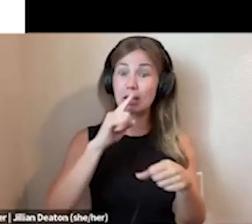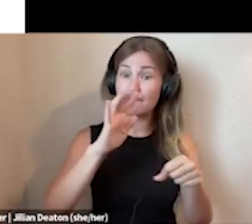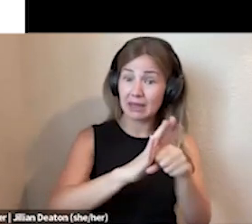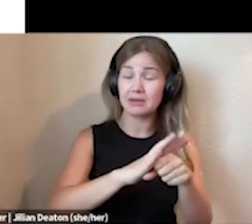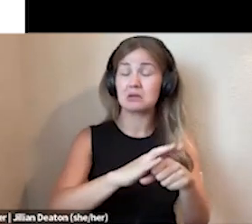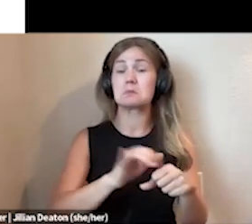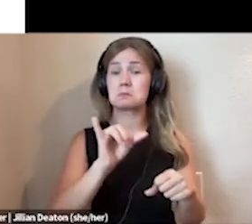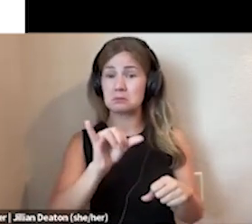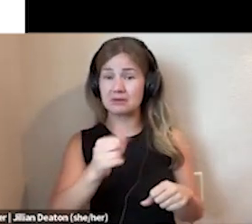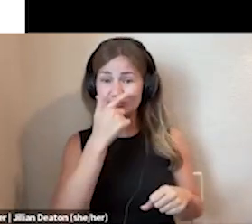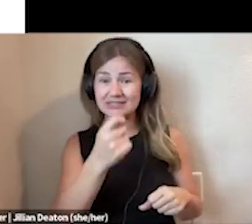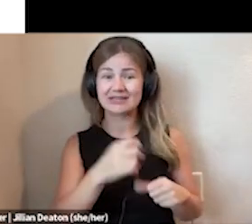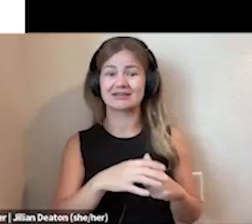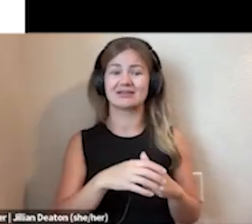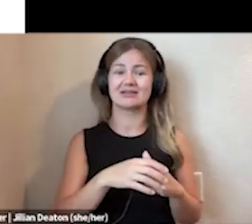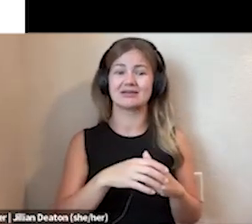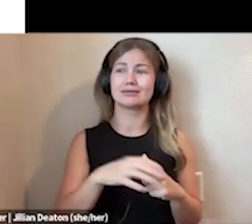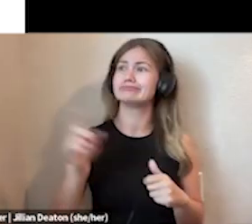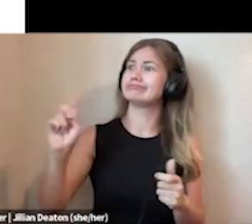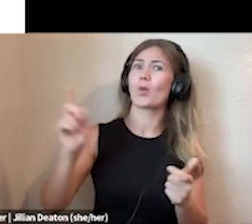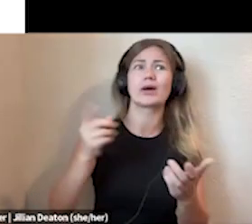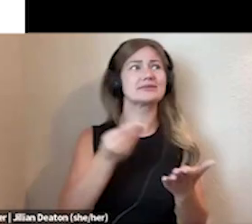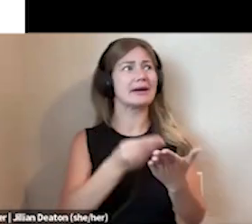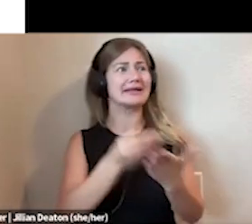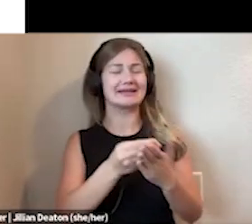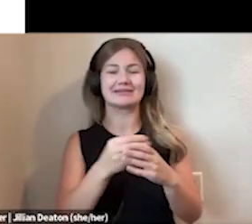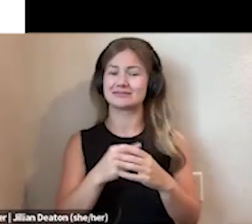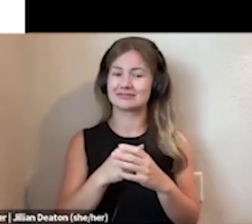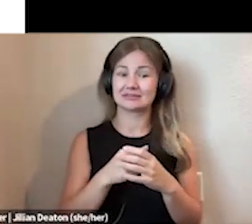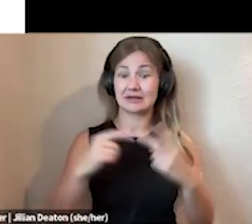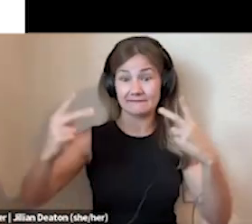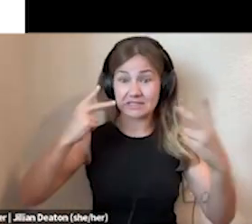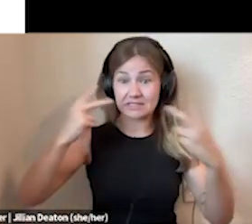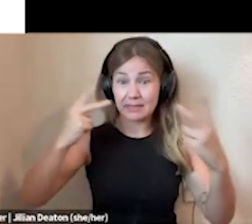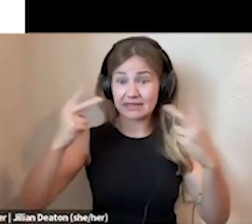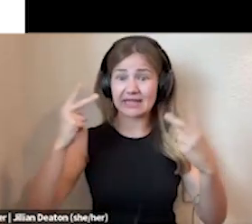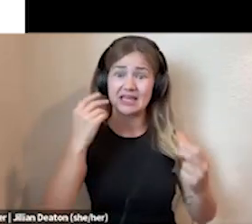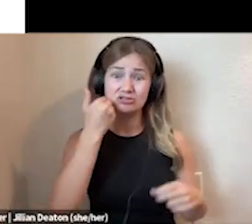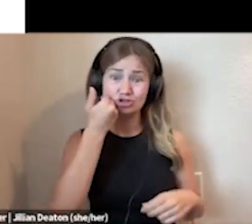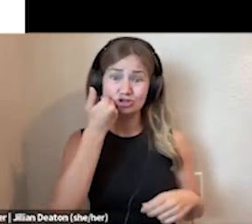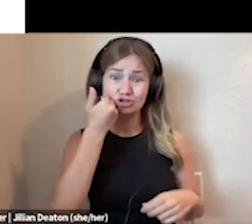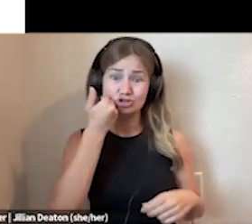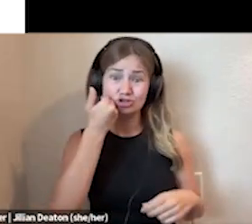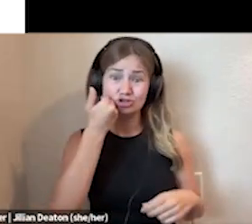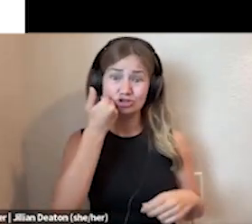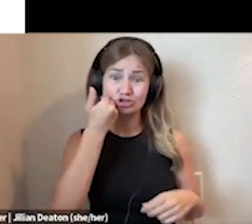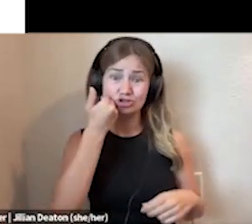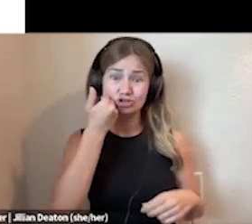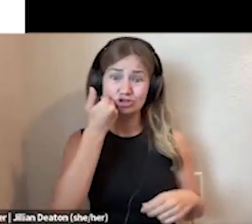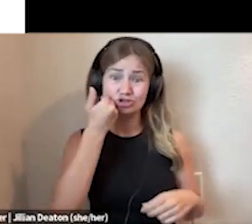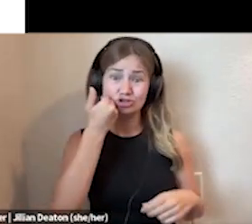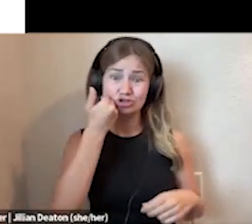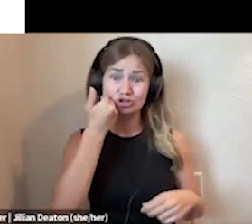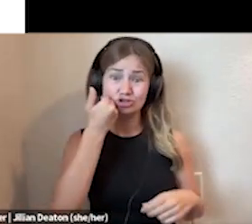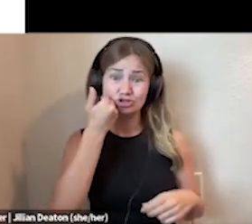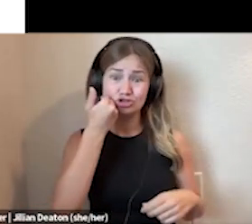Interesting. Where is the money? Visibility, frustrating, shame, pestering. It's great. I'm